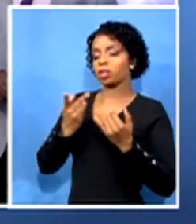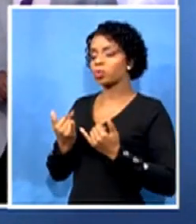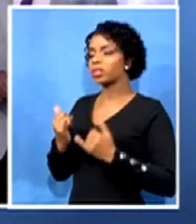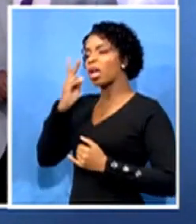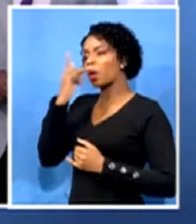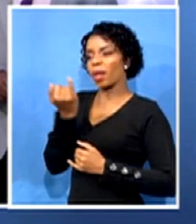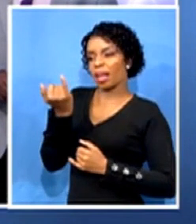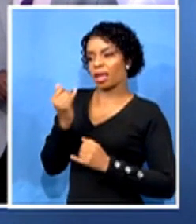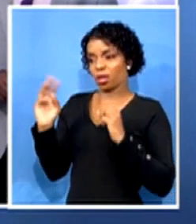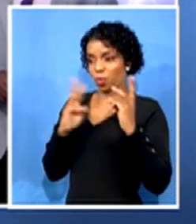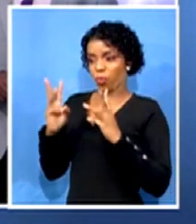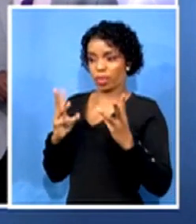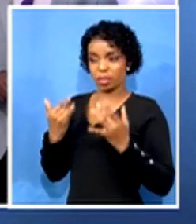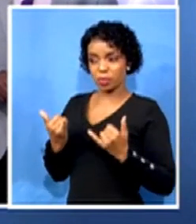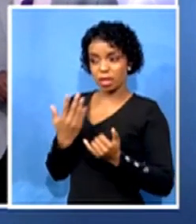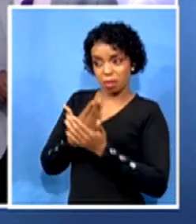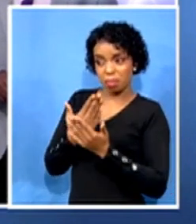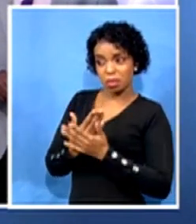dangers we can expect across the country?